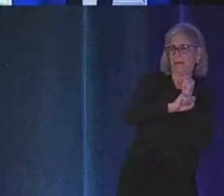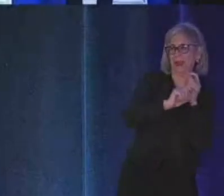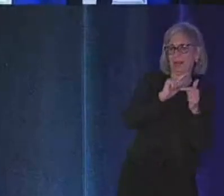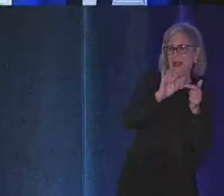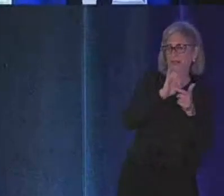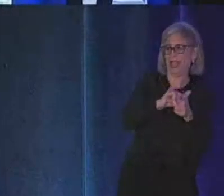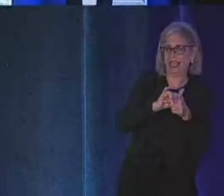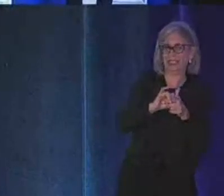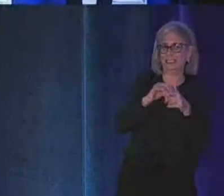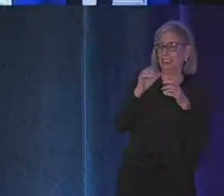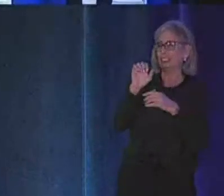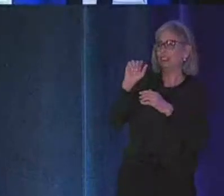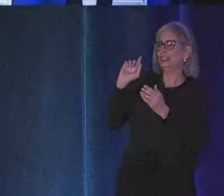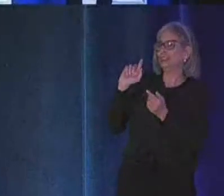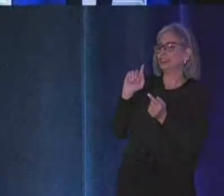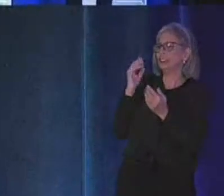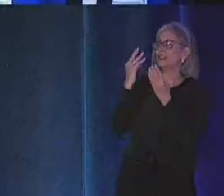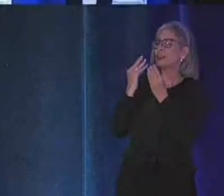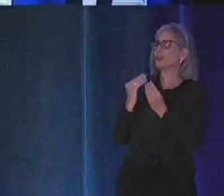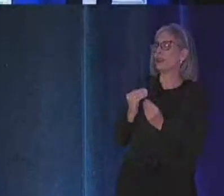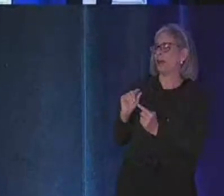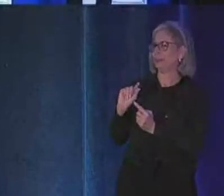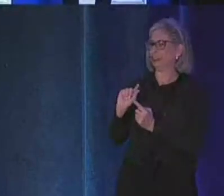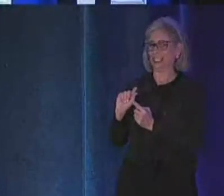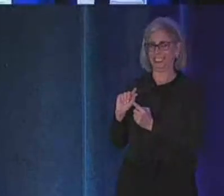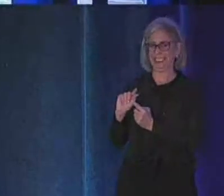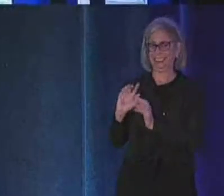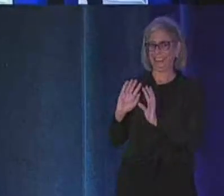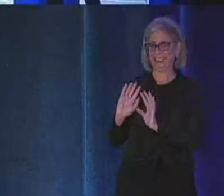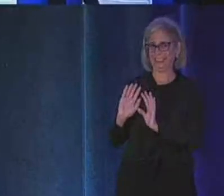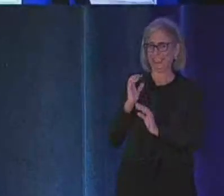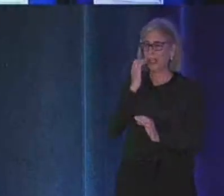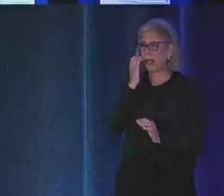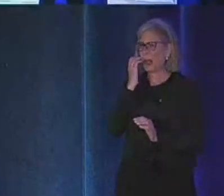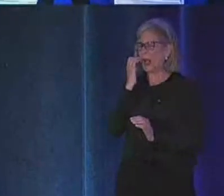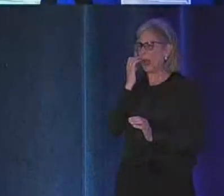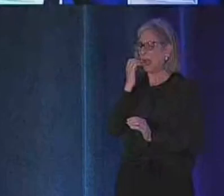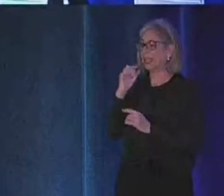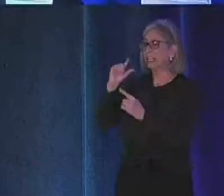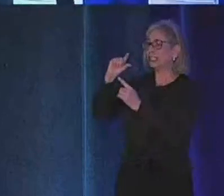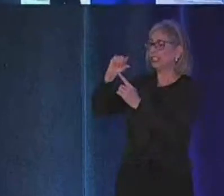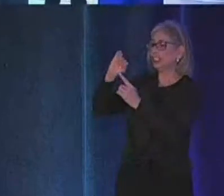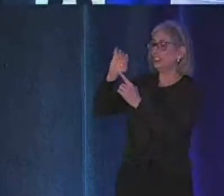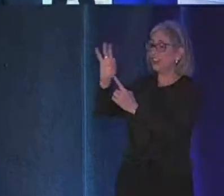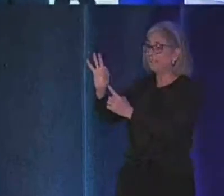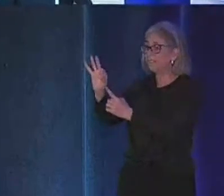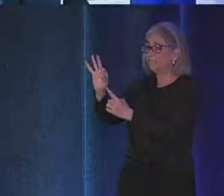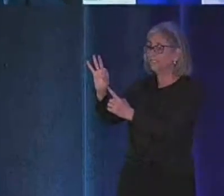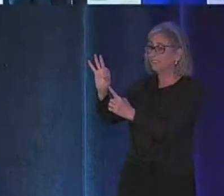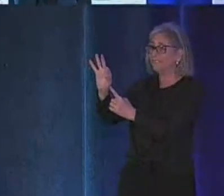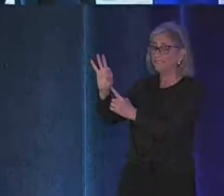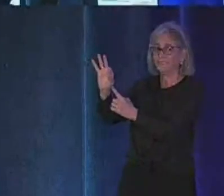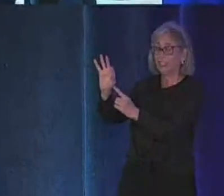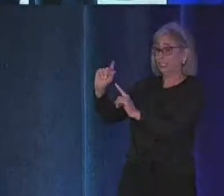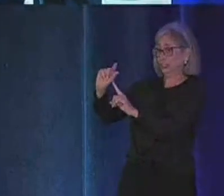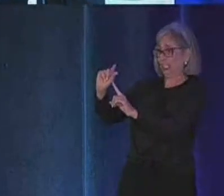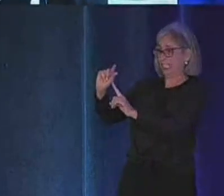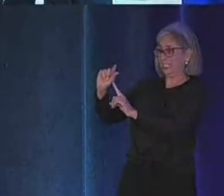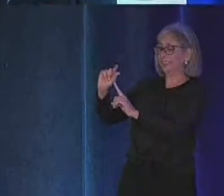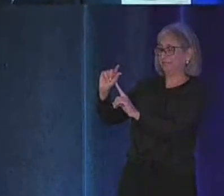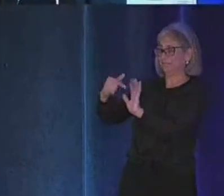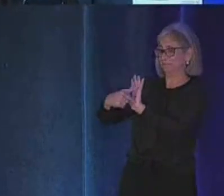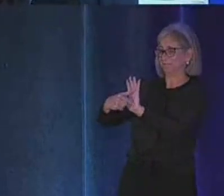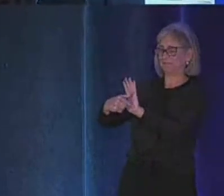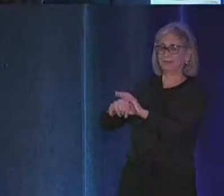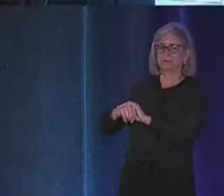and it is a soft G, folks. I'm sorry. So, GIF, yes, the letter G.